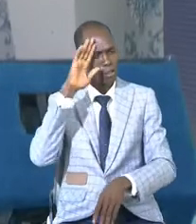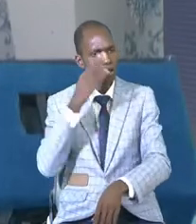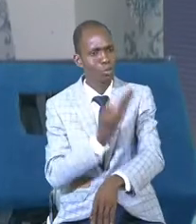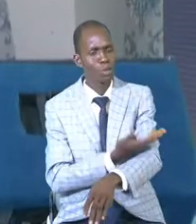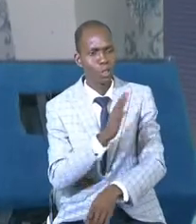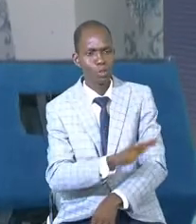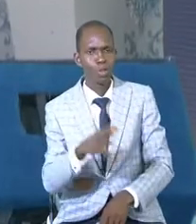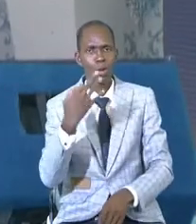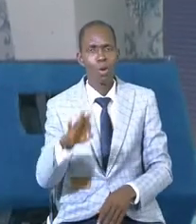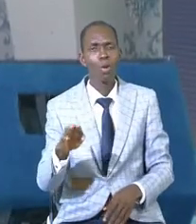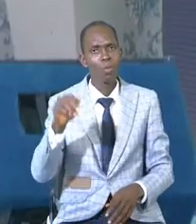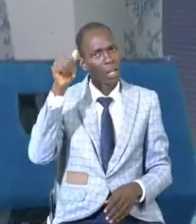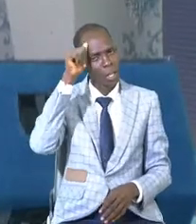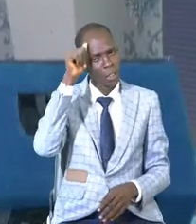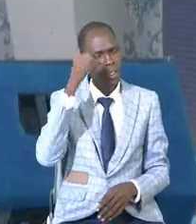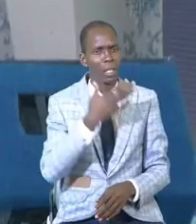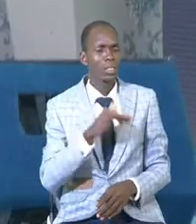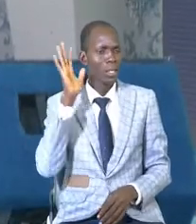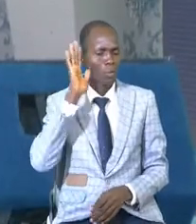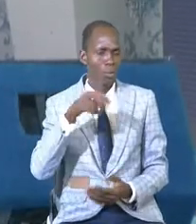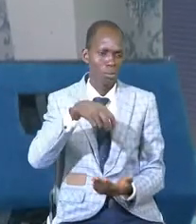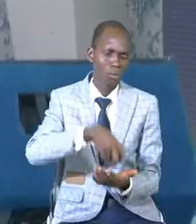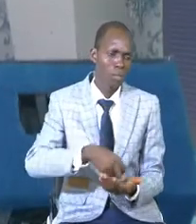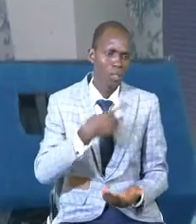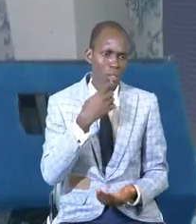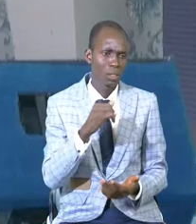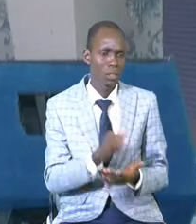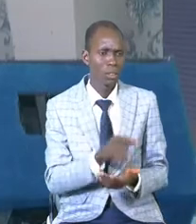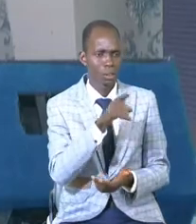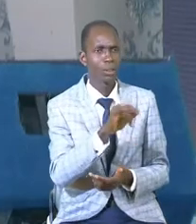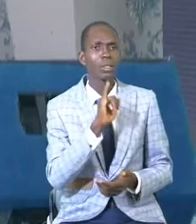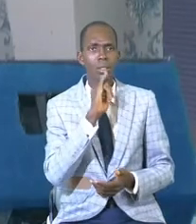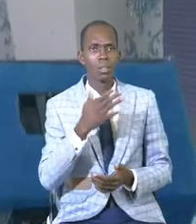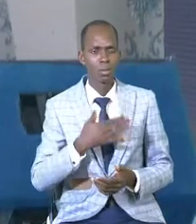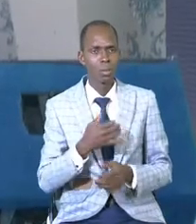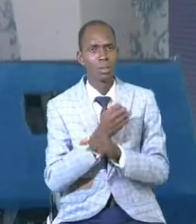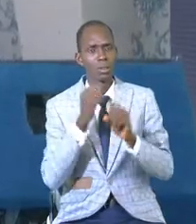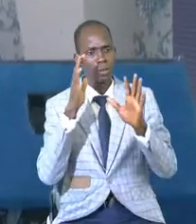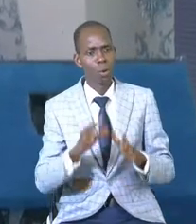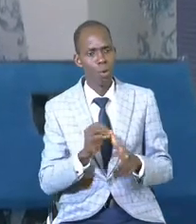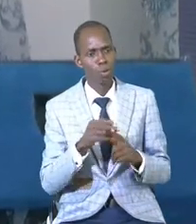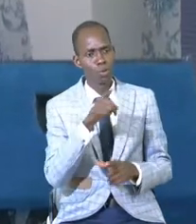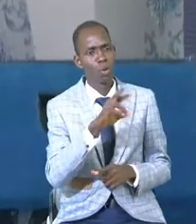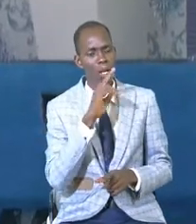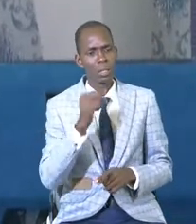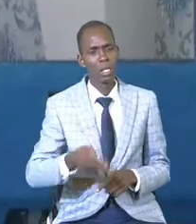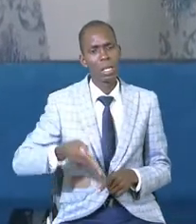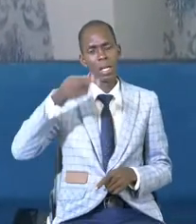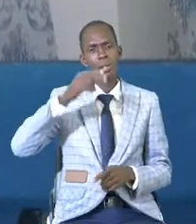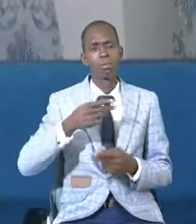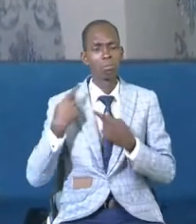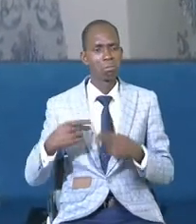Adam, and then I will say he is the Sustainer or he is the high priest? Never. Because